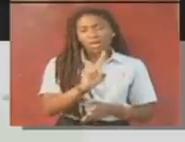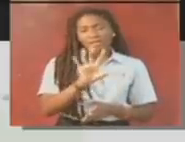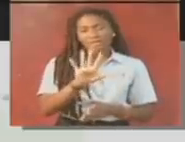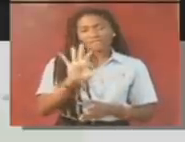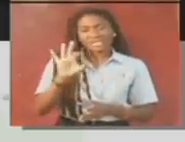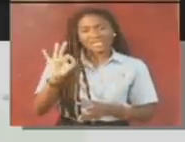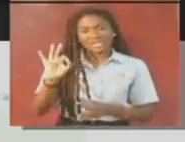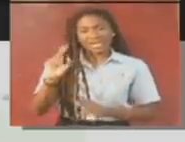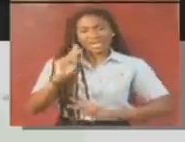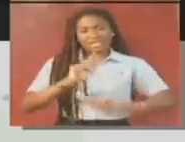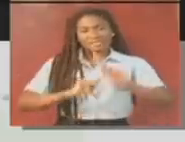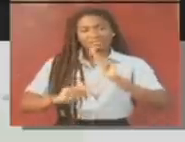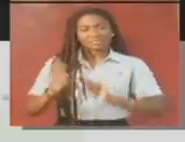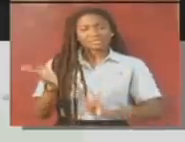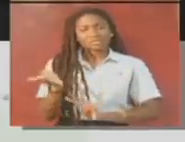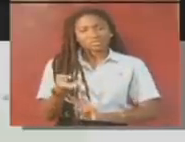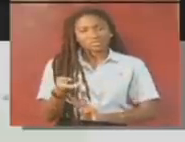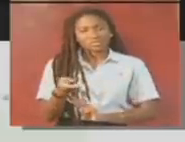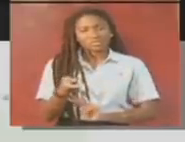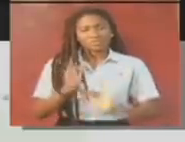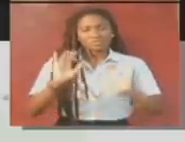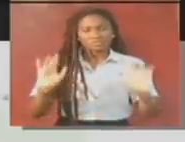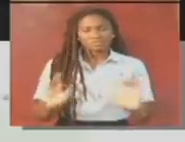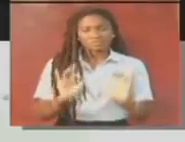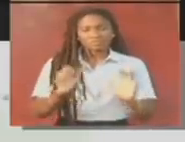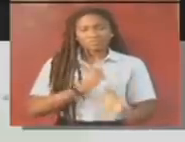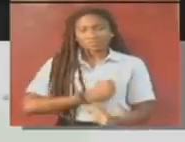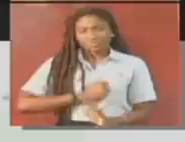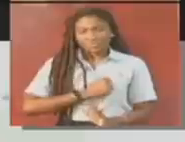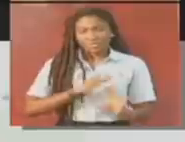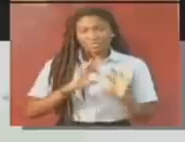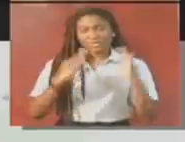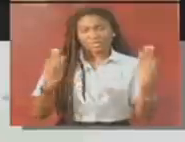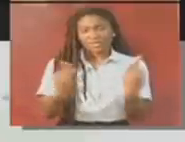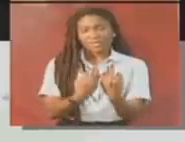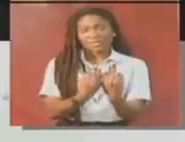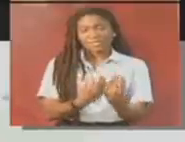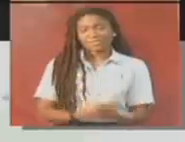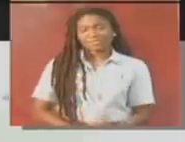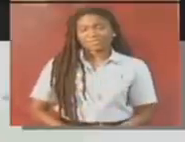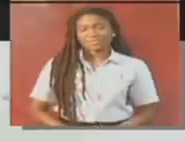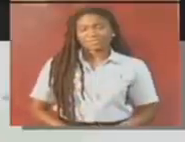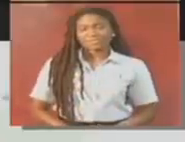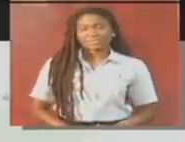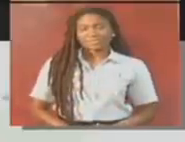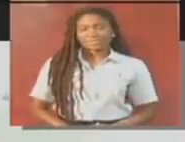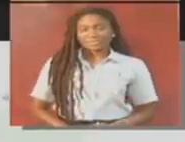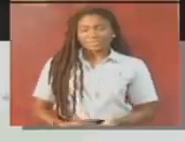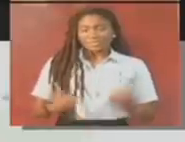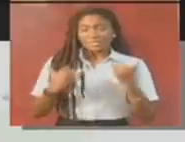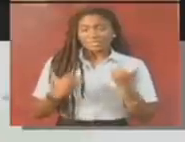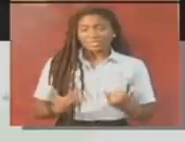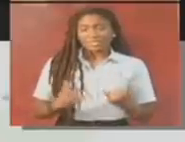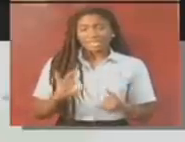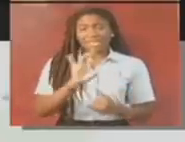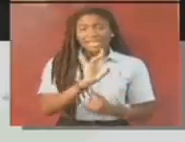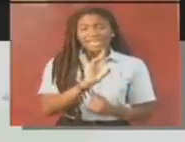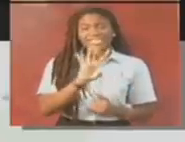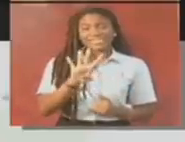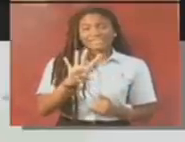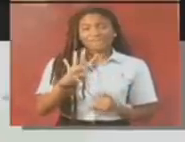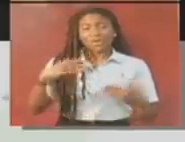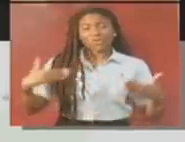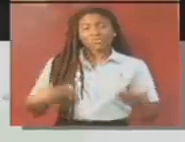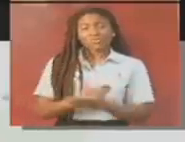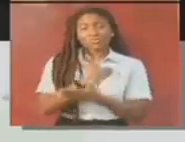159 deaths, and we extend our condolences to the members of those bereaved families. We have 84 new positive